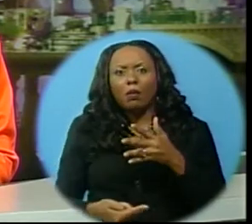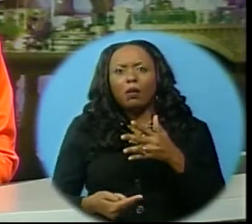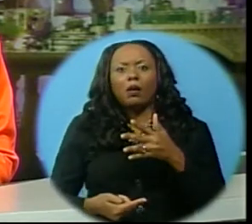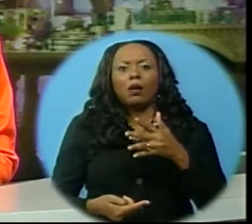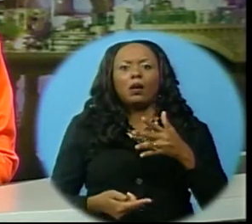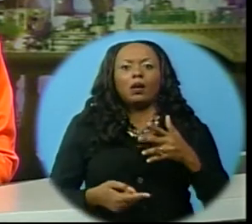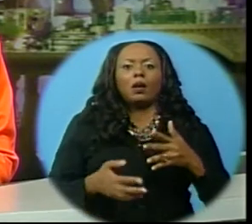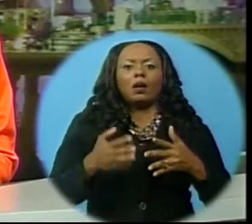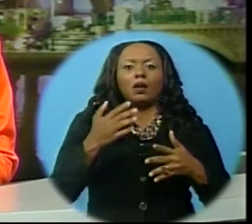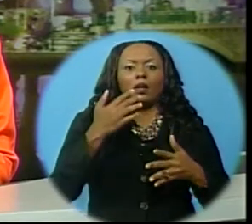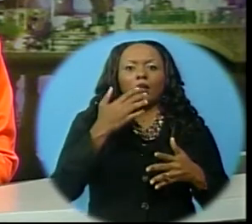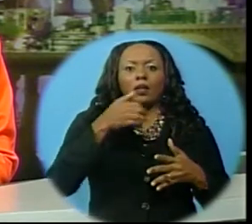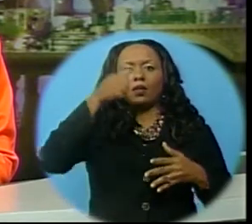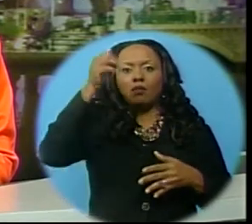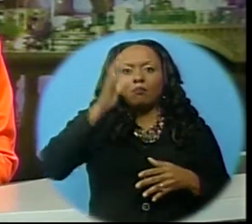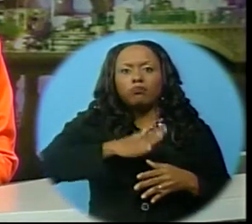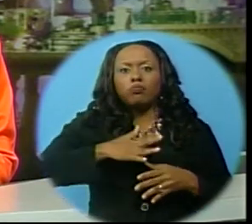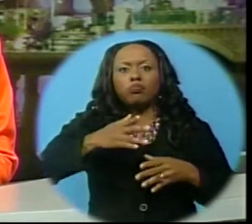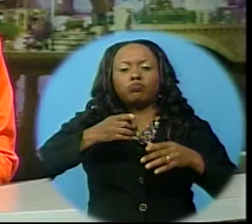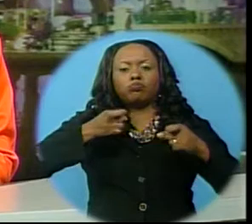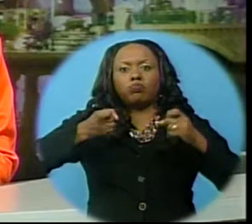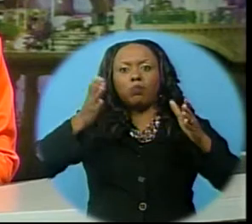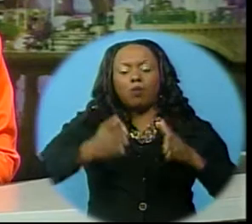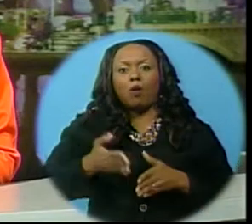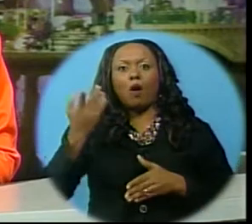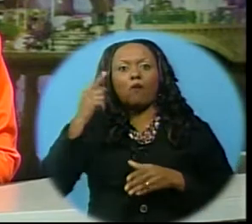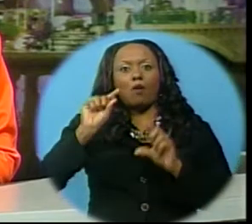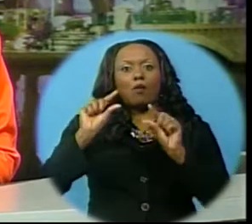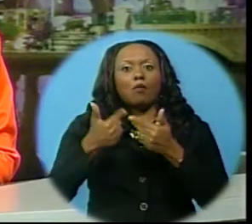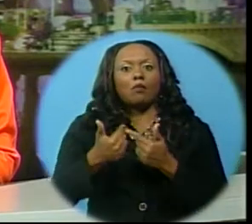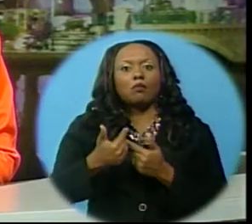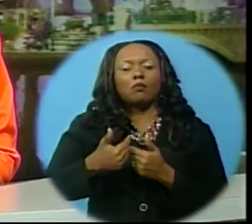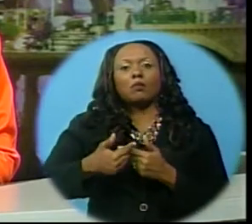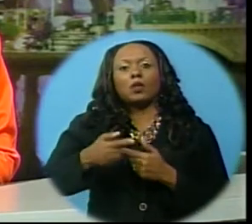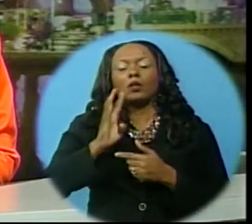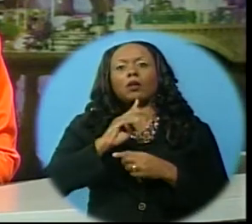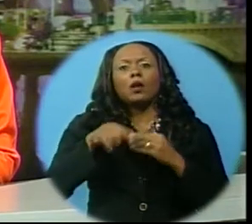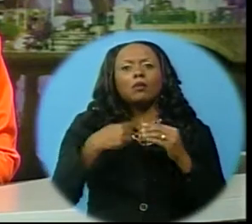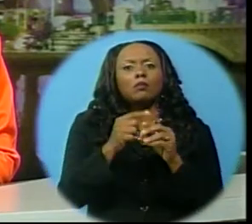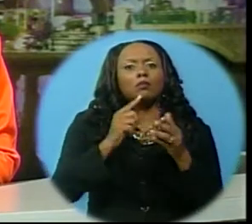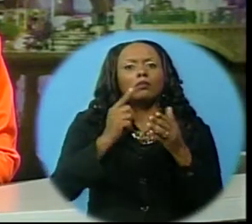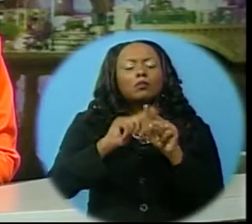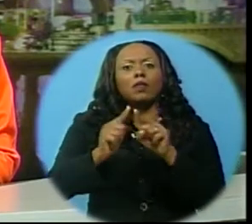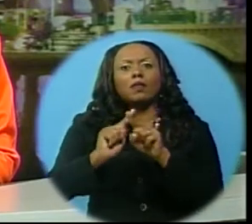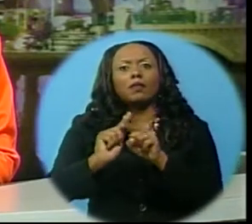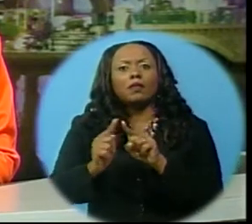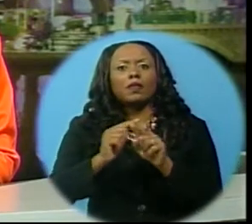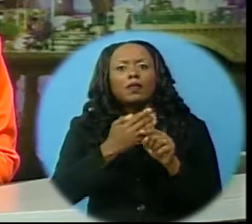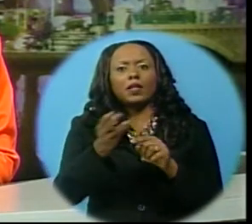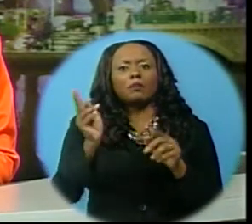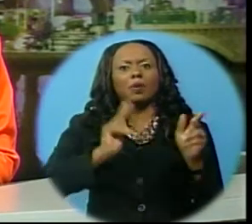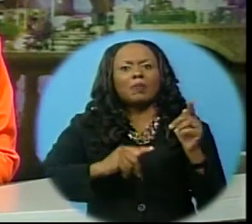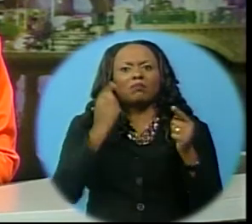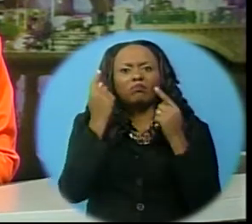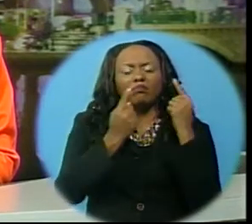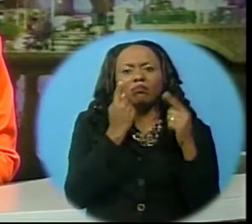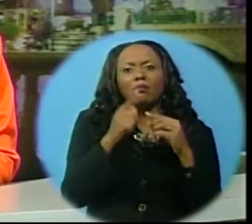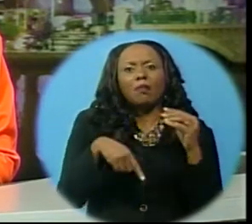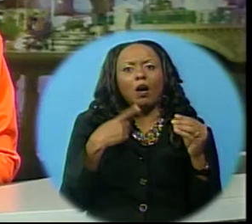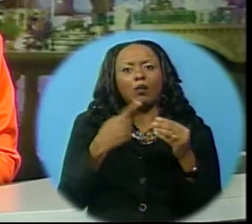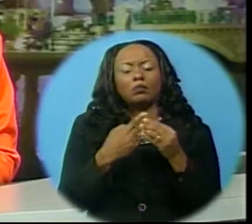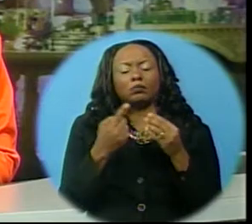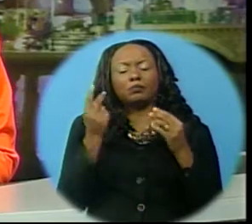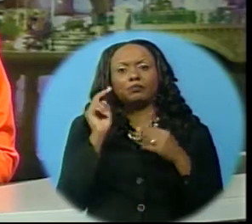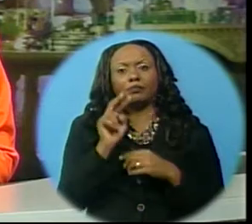Caribbean Operations for Ambev, Eduardo Lacerda, addressed those and other concerns related to their takeover bid. Ryan